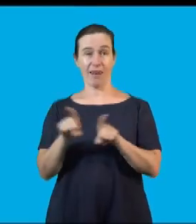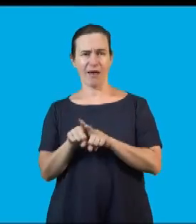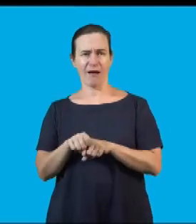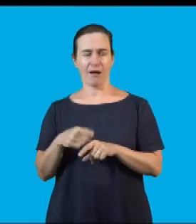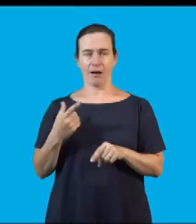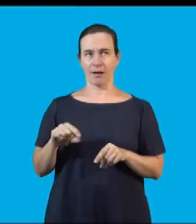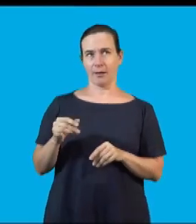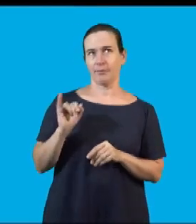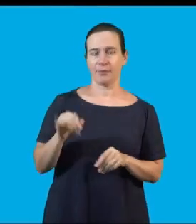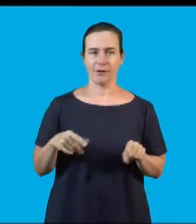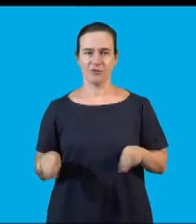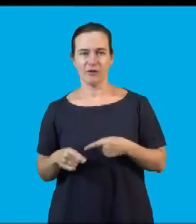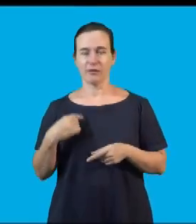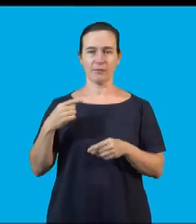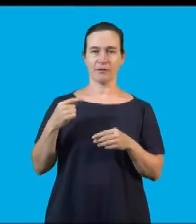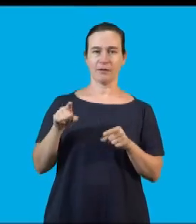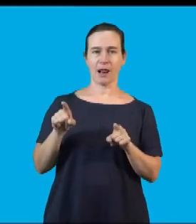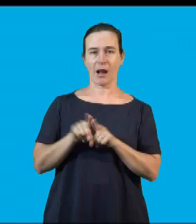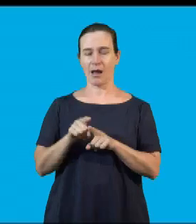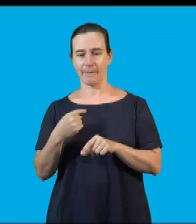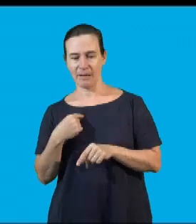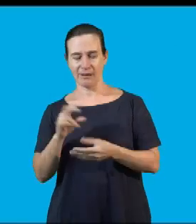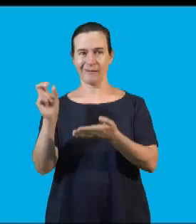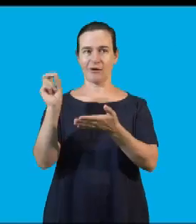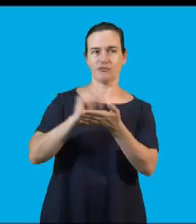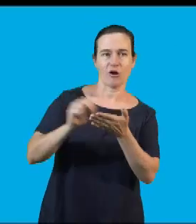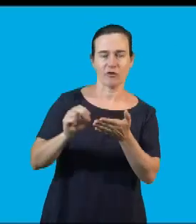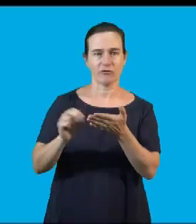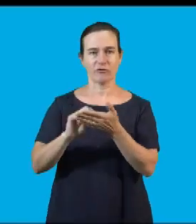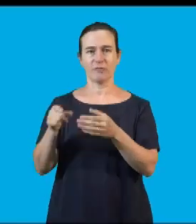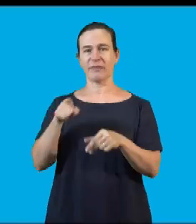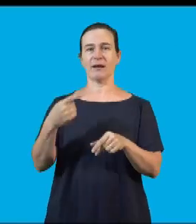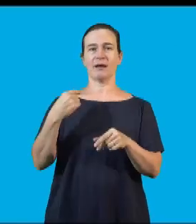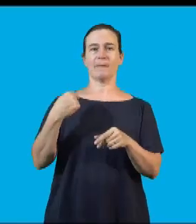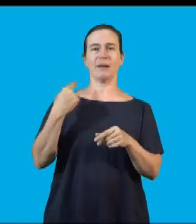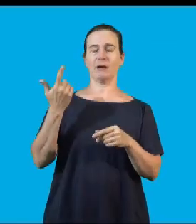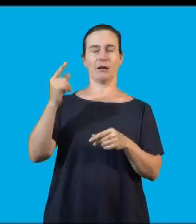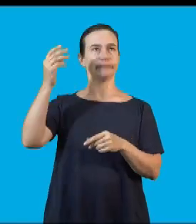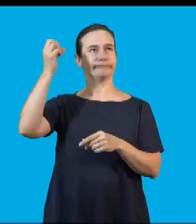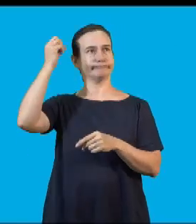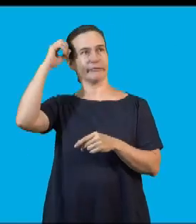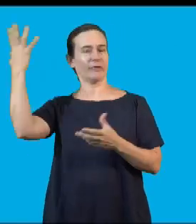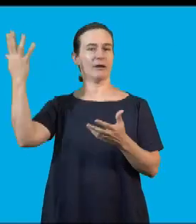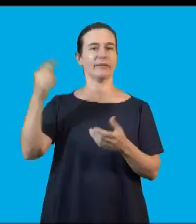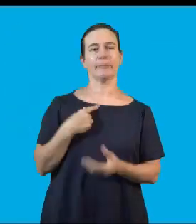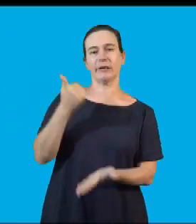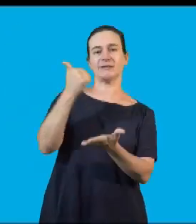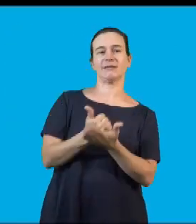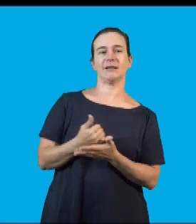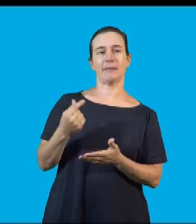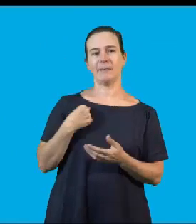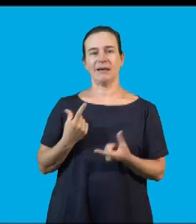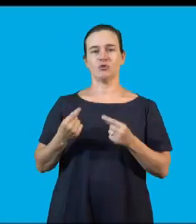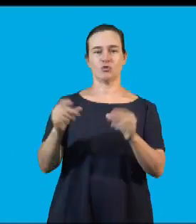I kind of started scribbling stuff down, but then I totally blanked out and just sits there doing